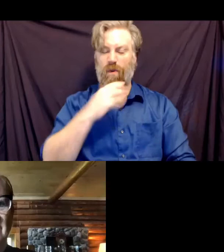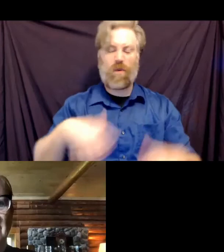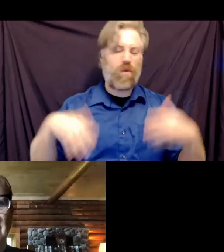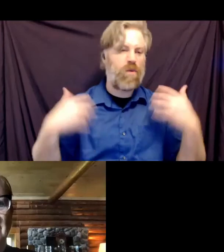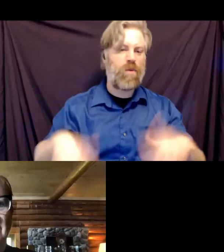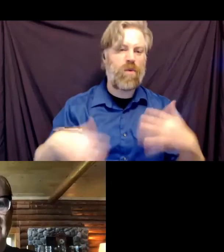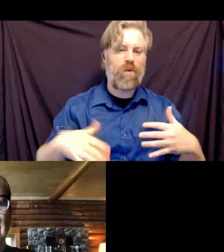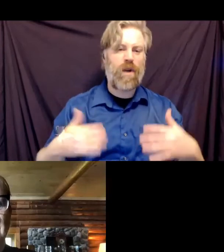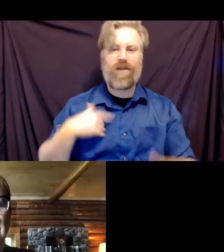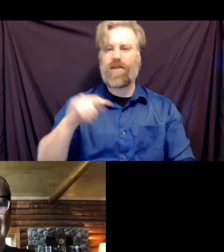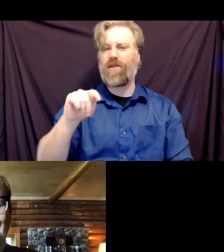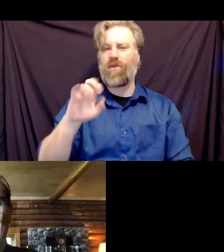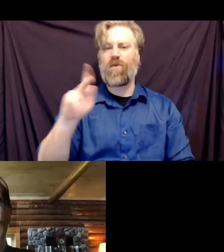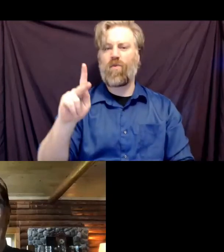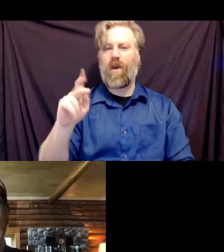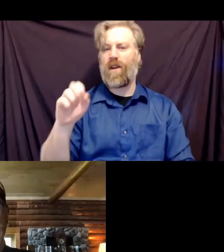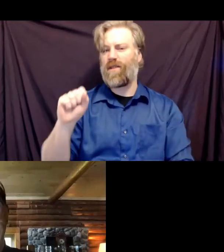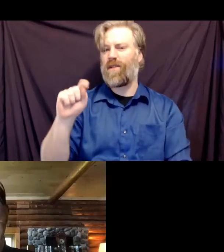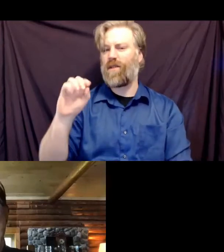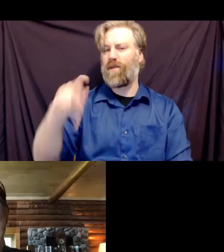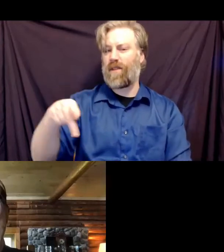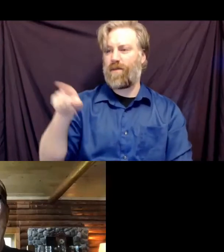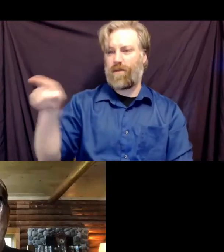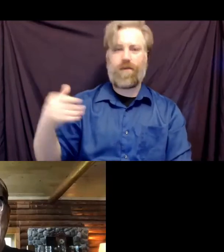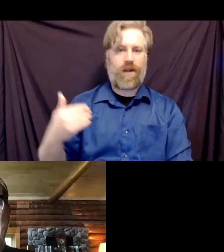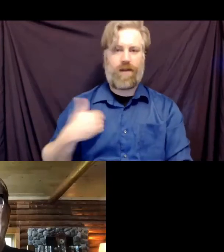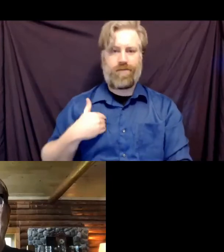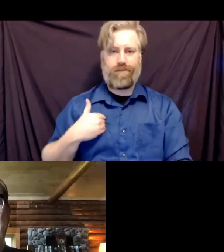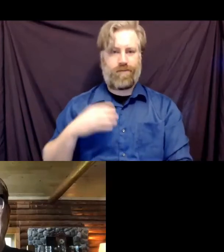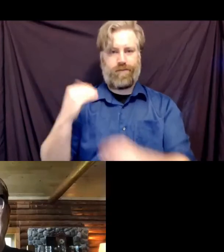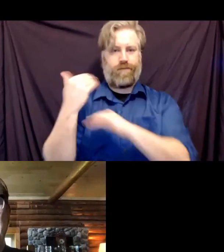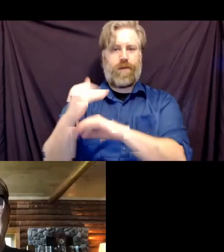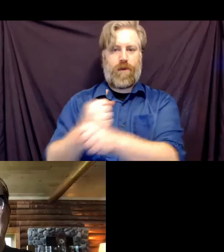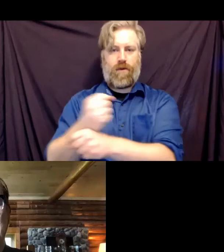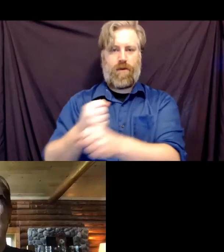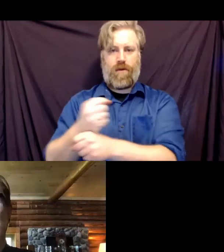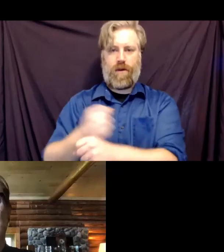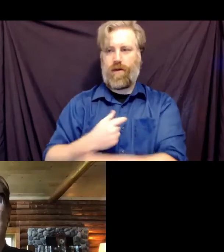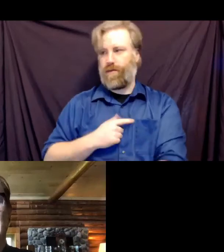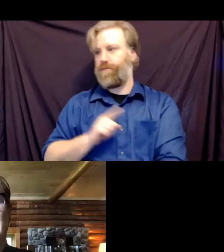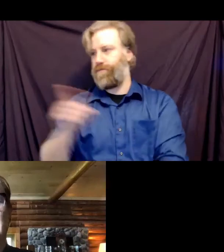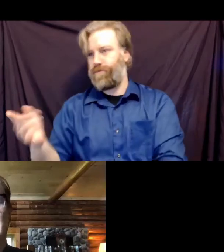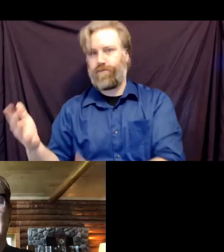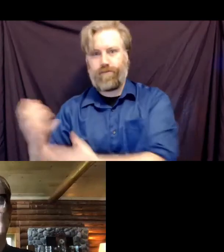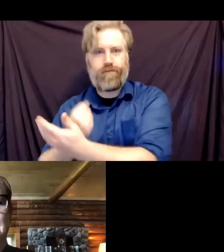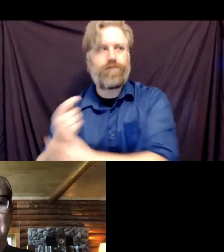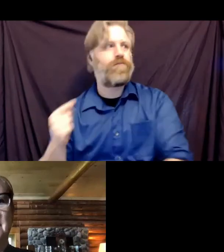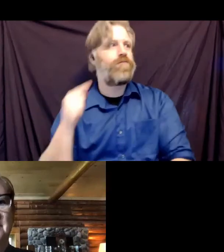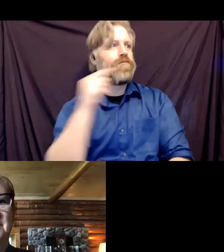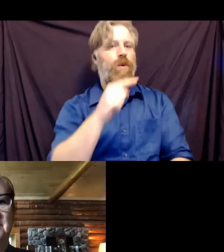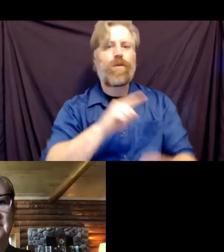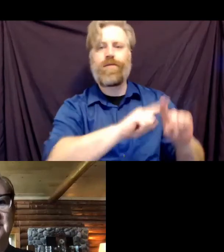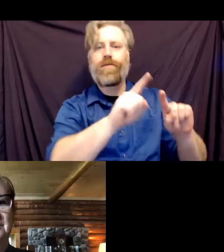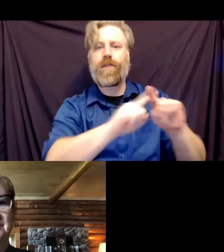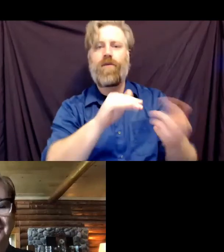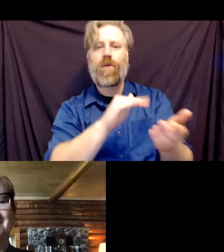stop where they have a bottomless cup of coffee. I was in schools, 7 or 8 schools a day, and they'd offer you a cup of coffee, and I'd never turn